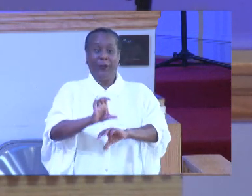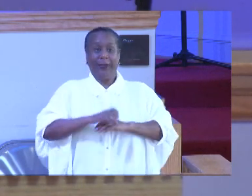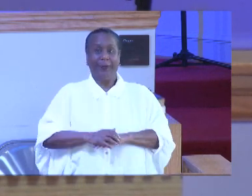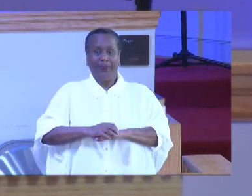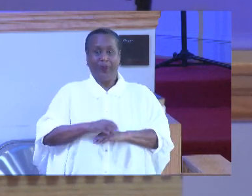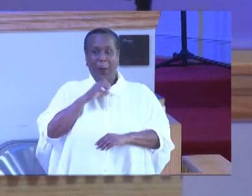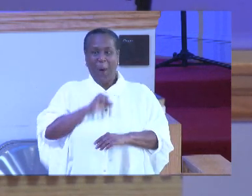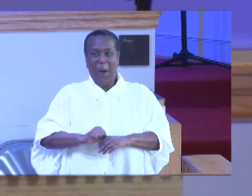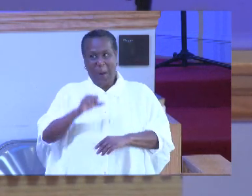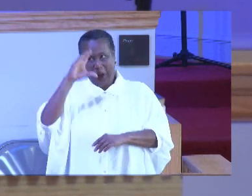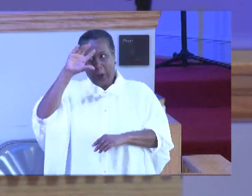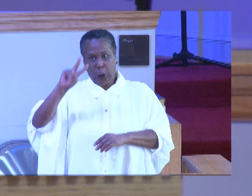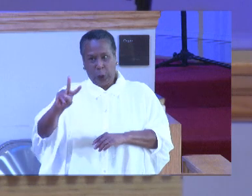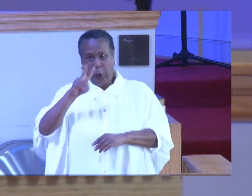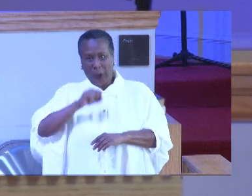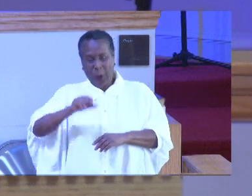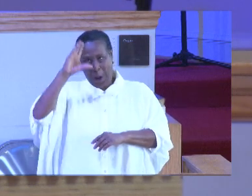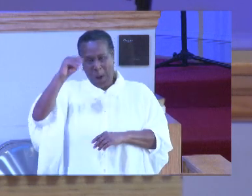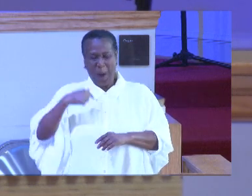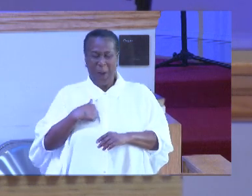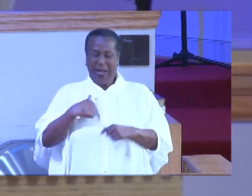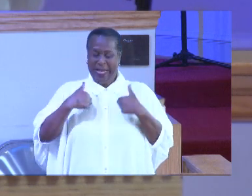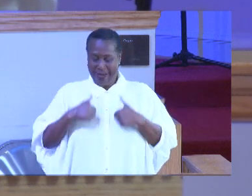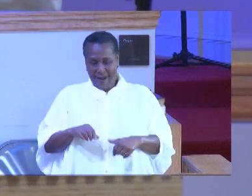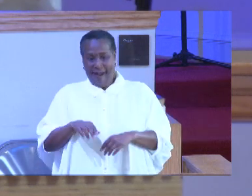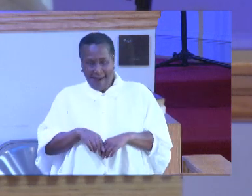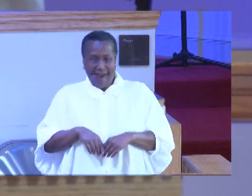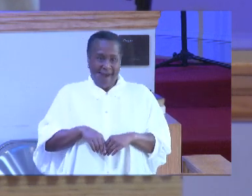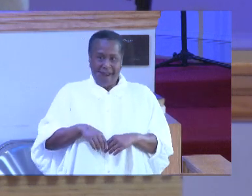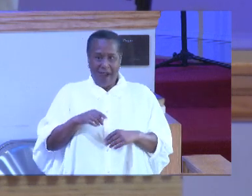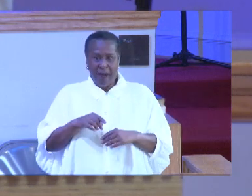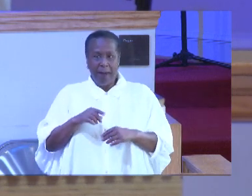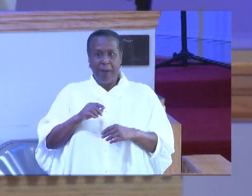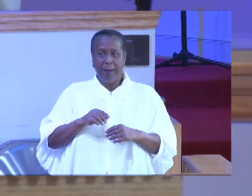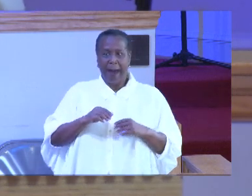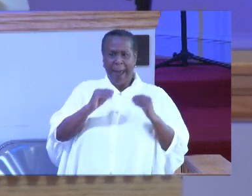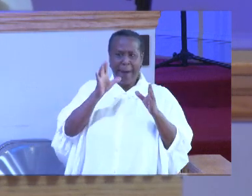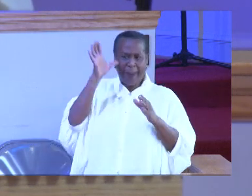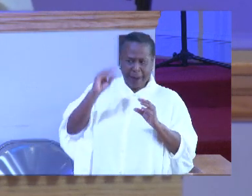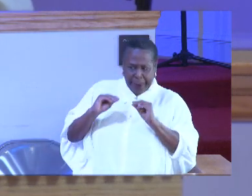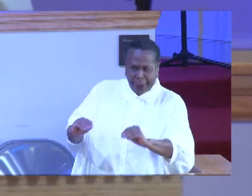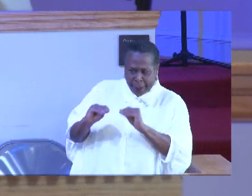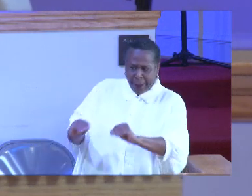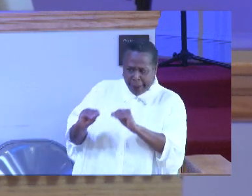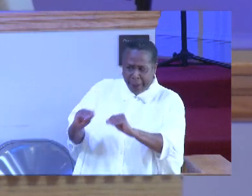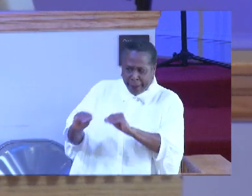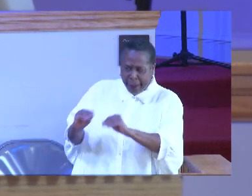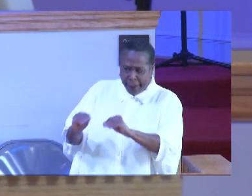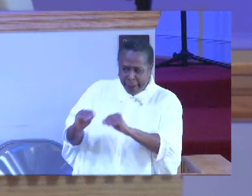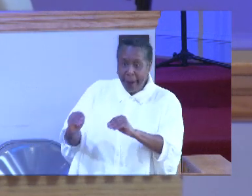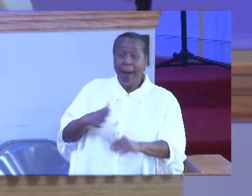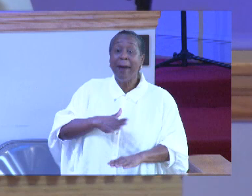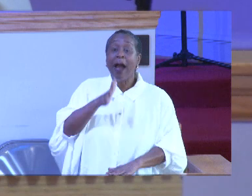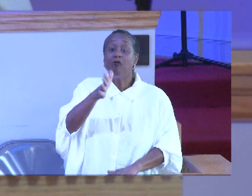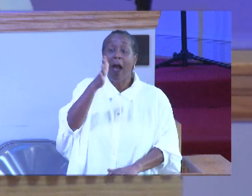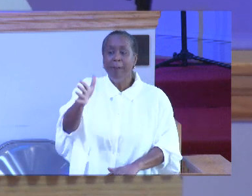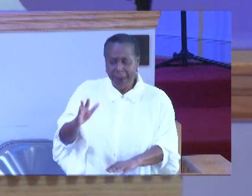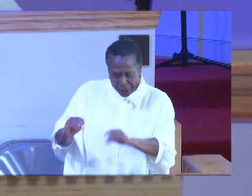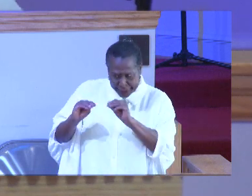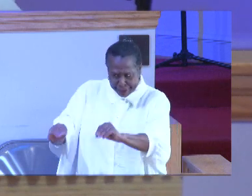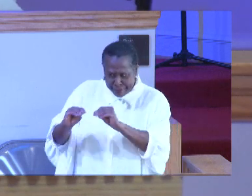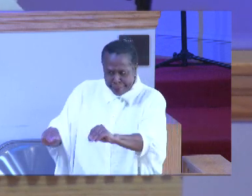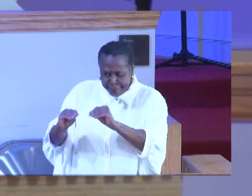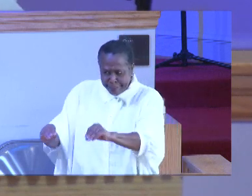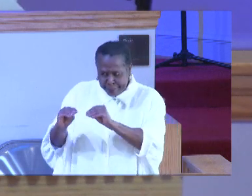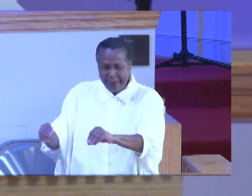Church, having been coached months in advance by my grandmama at 2 years of